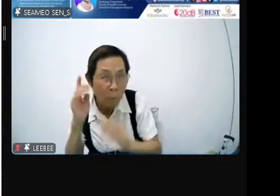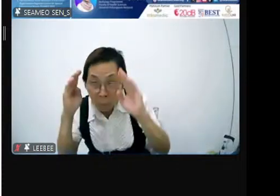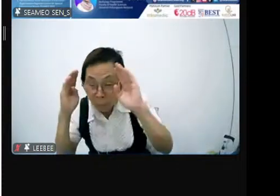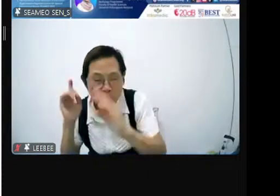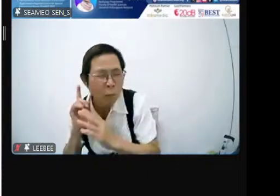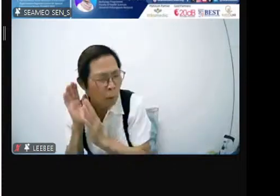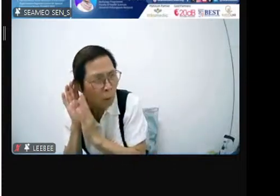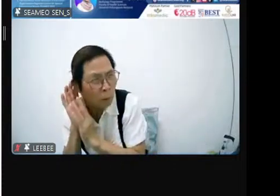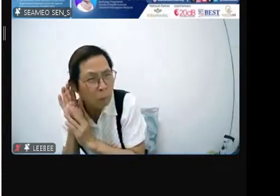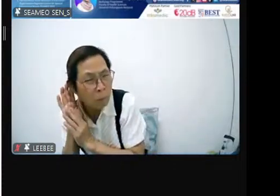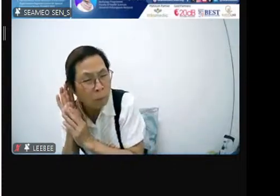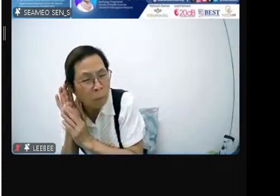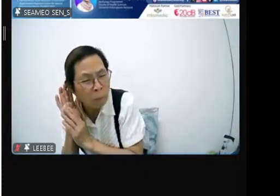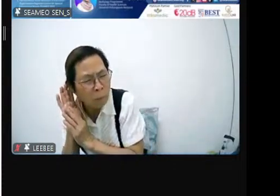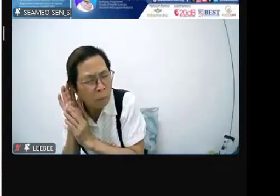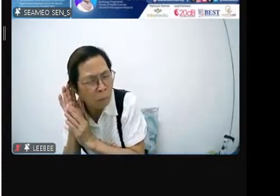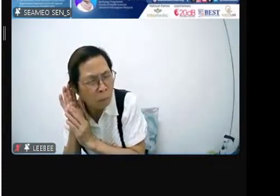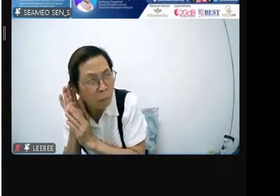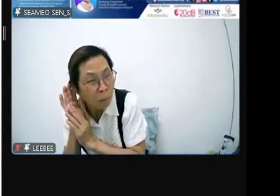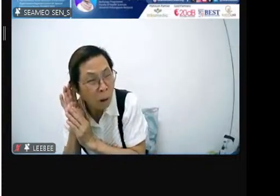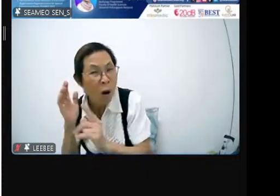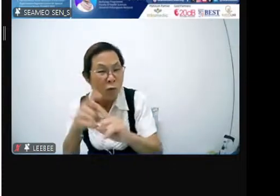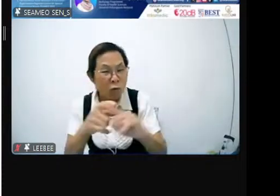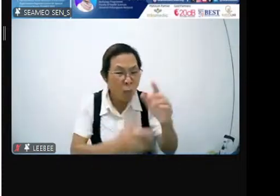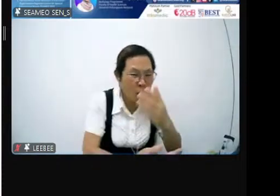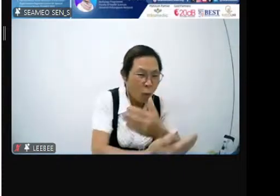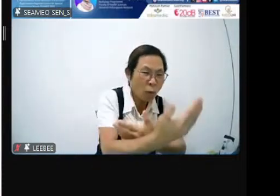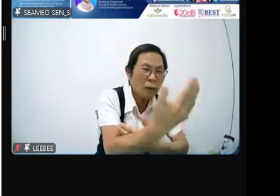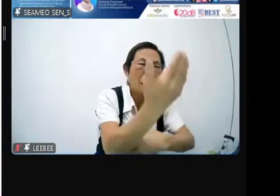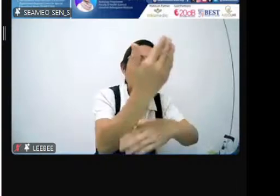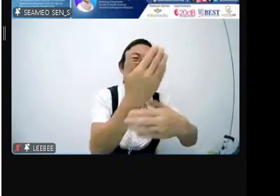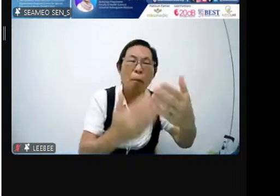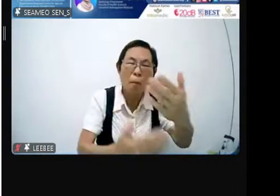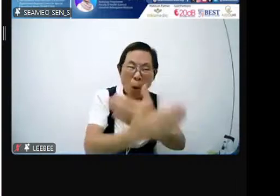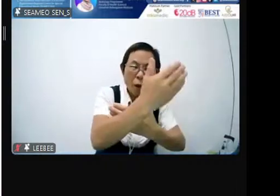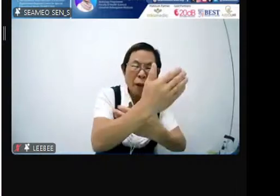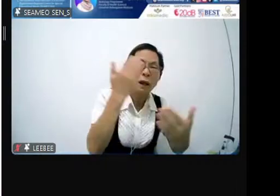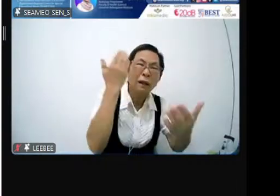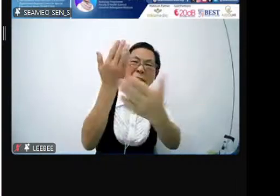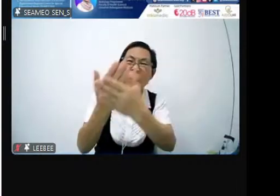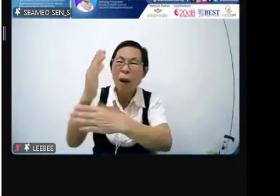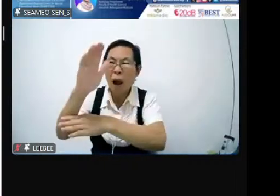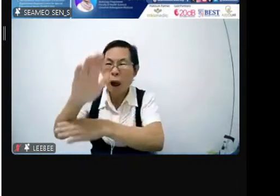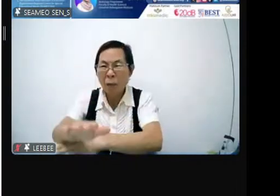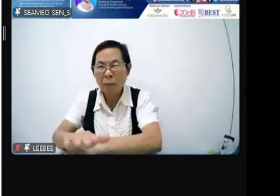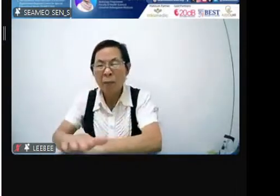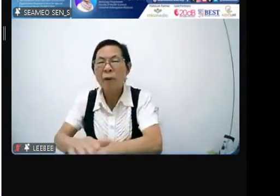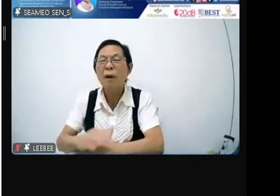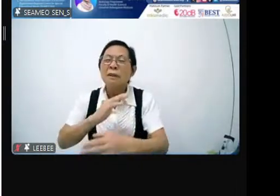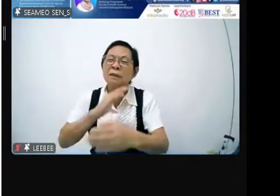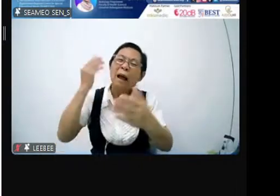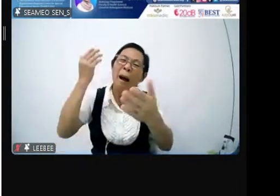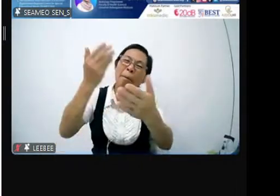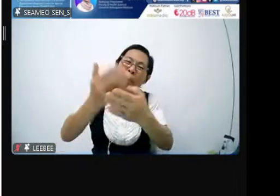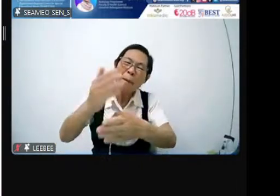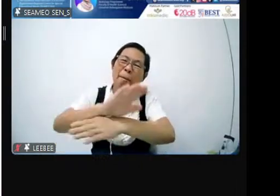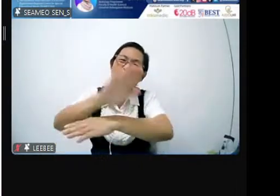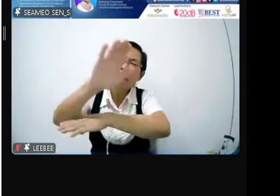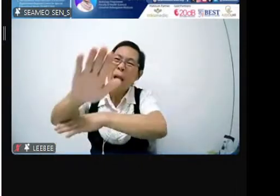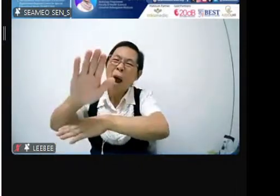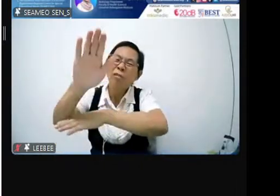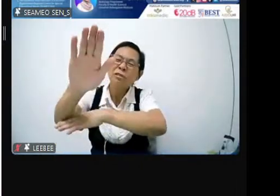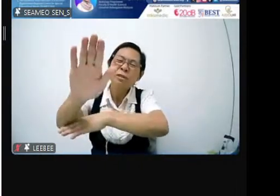that they have from the morning until the afternoon is a lot. That's why towards the end of the day or in the afternoon,